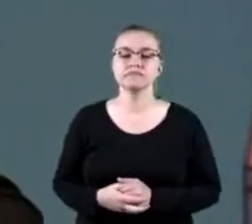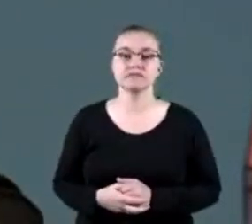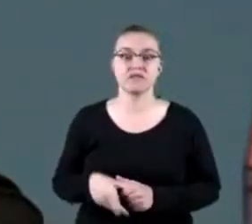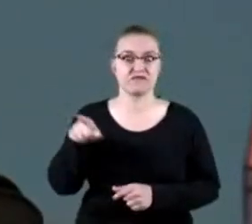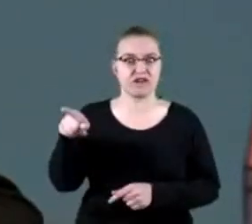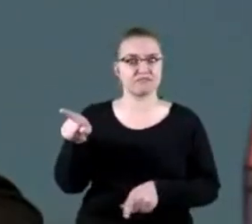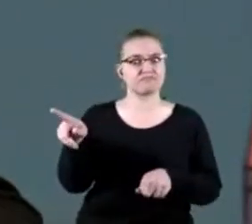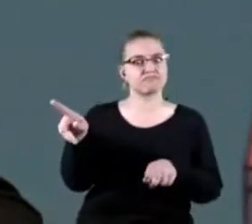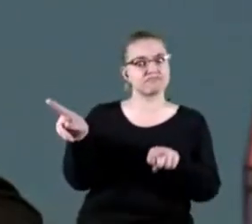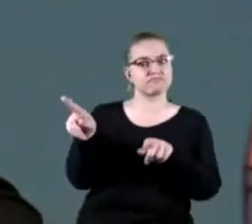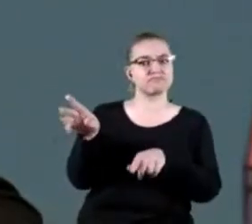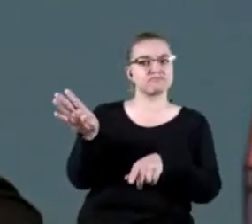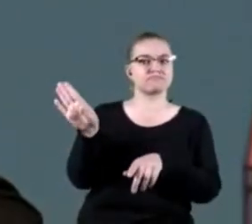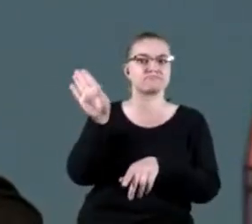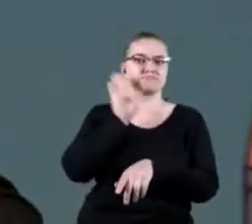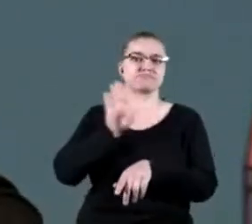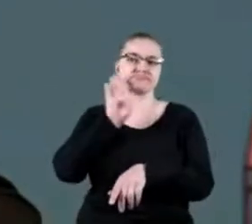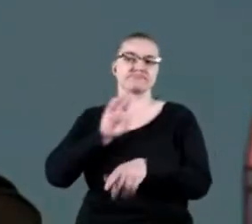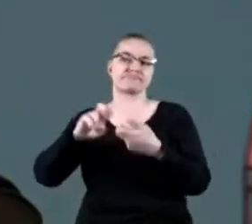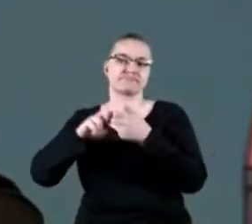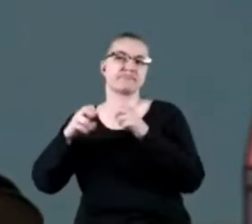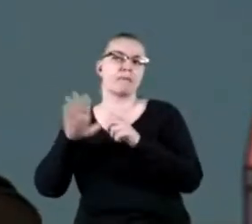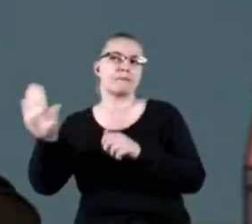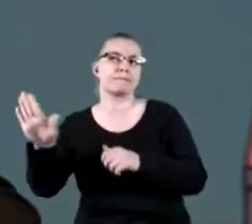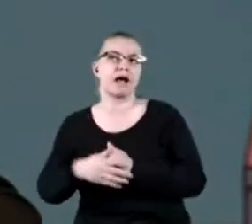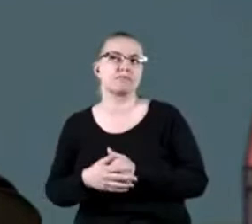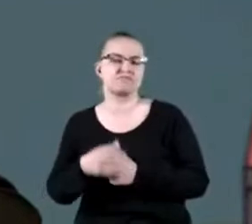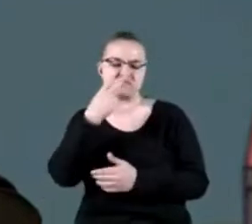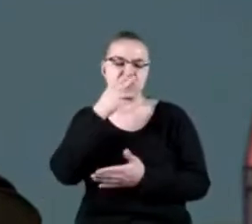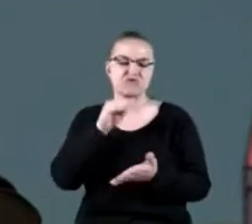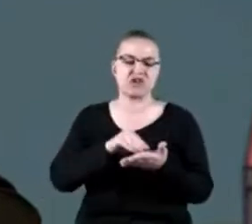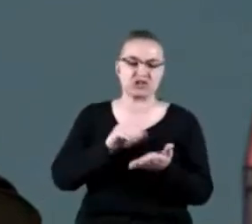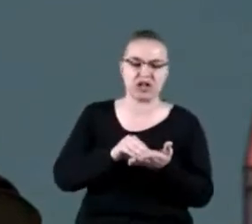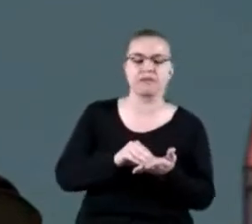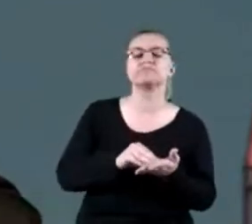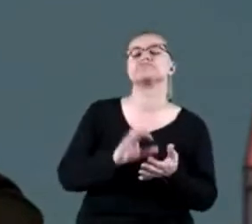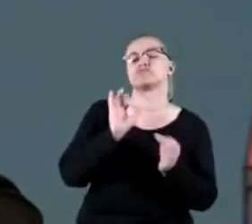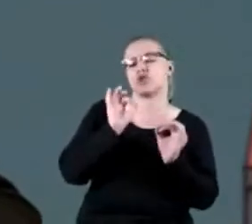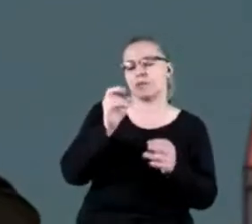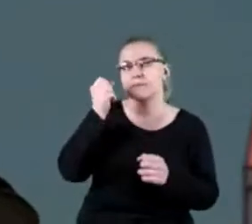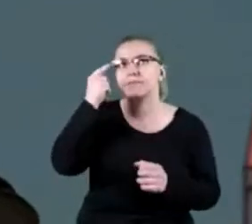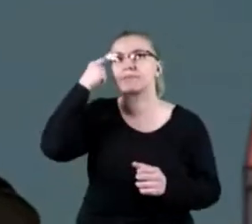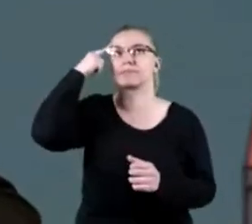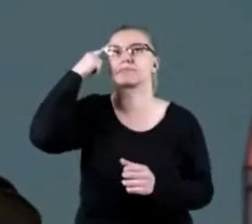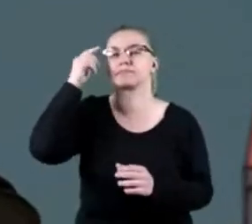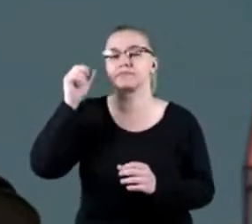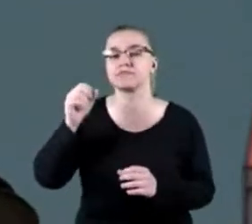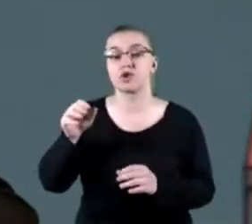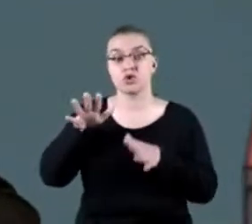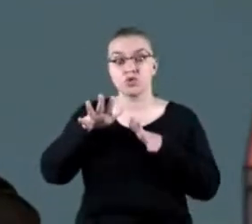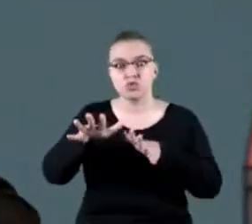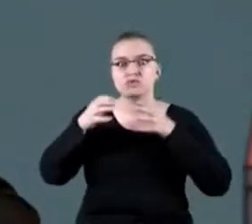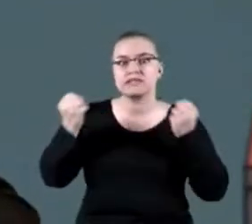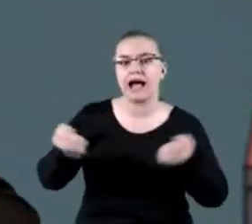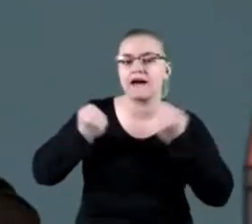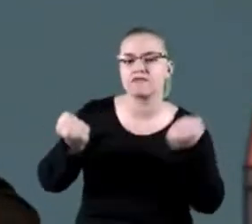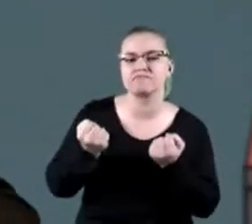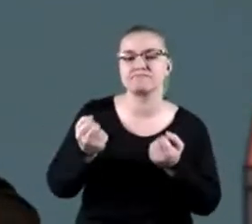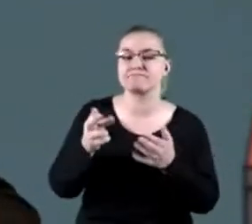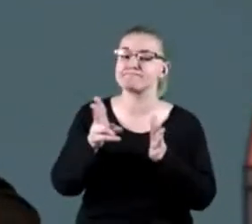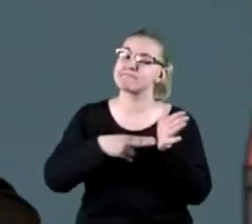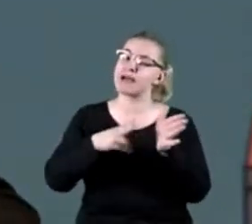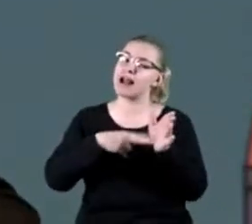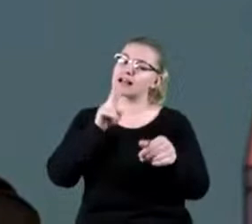everyone is experiencing. You know, good ideas, big commitment, no resources,